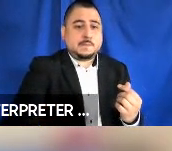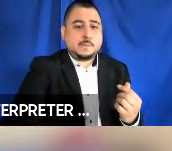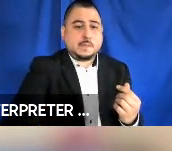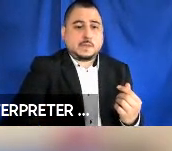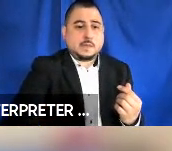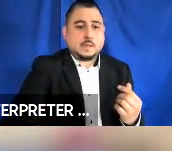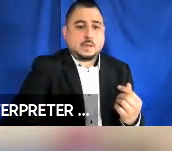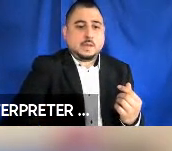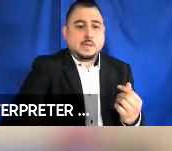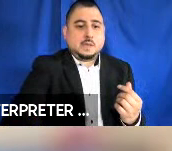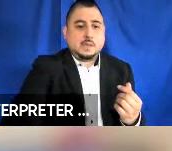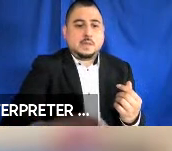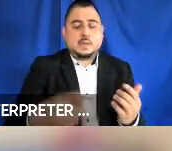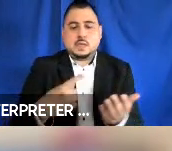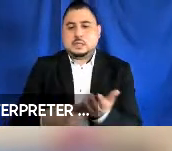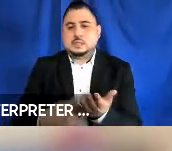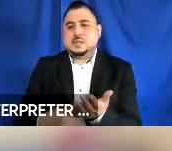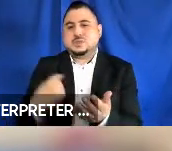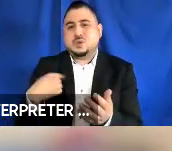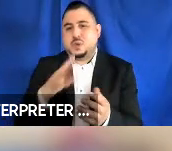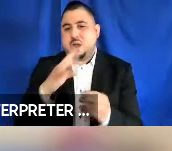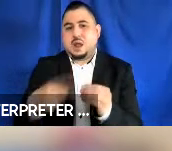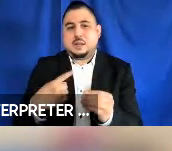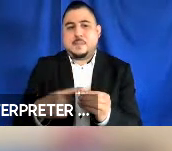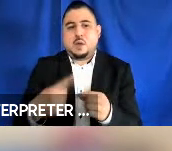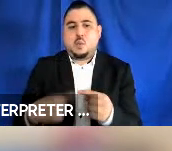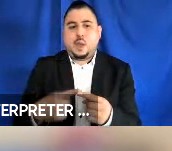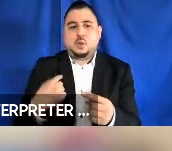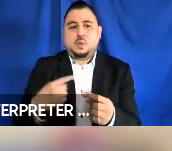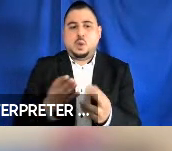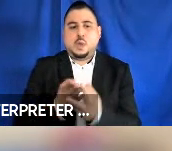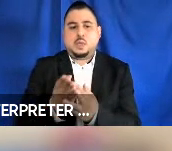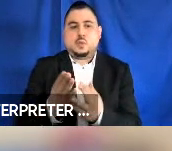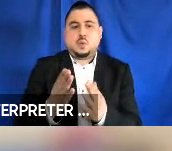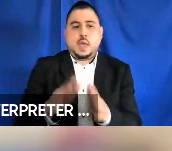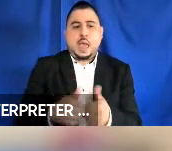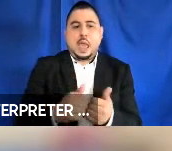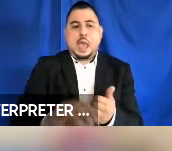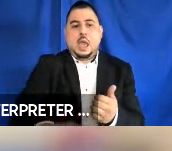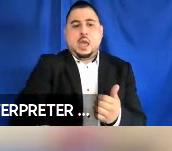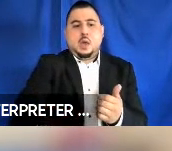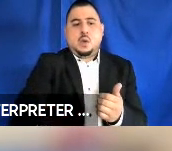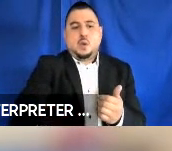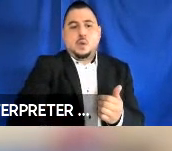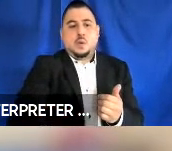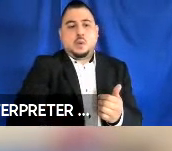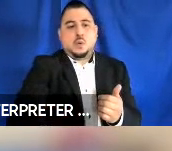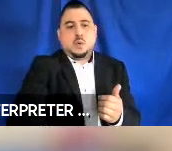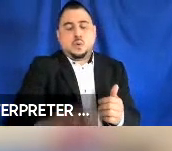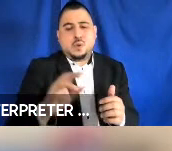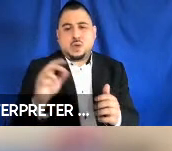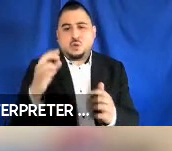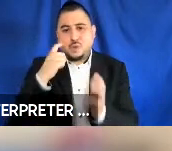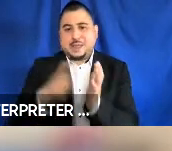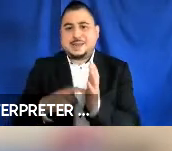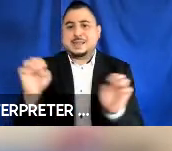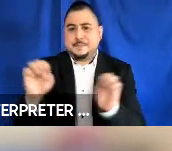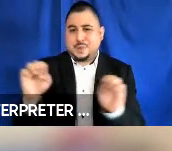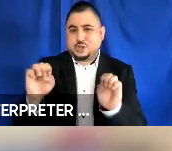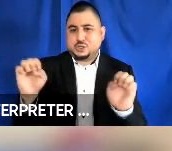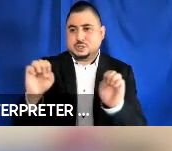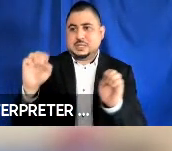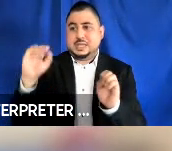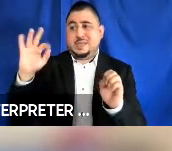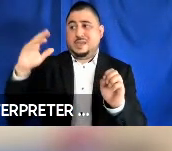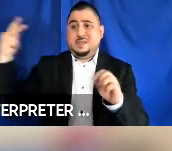discussion that we went through a little bit about how does the vehicle recognize, for example, an emergency